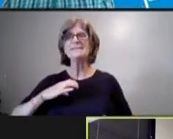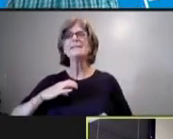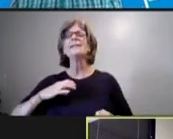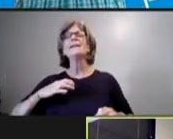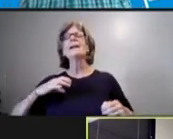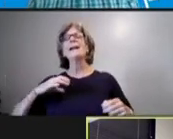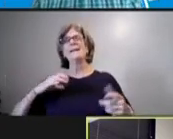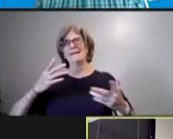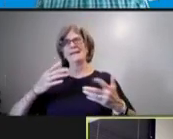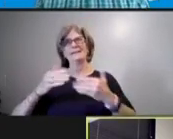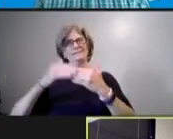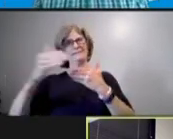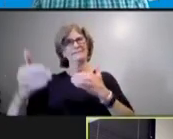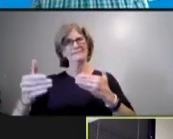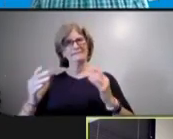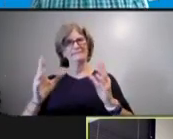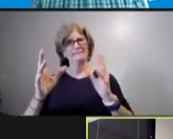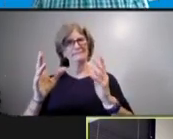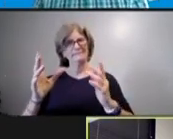that are important to you.